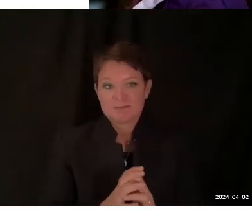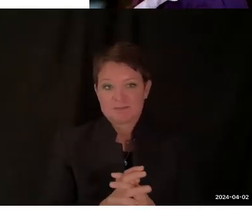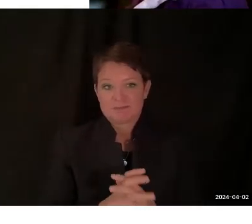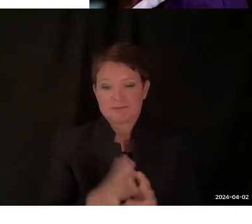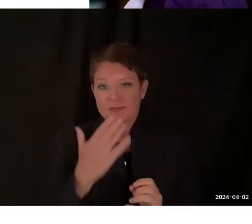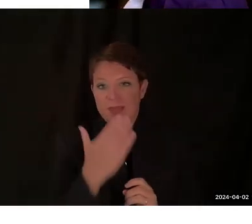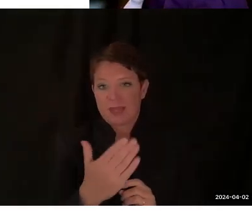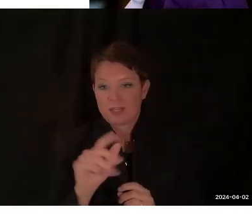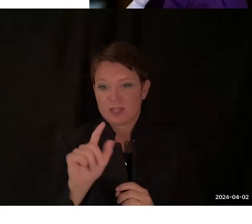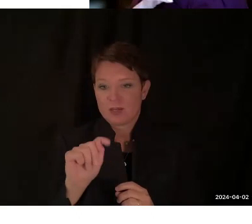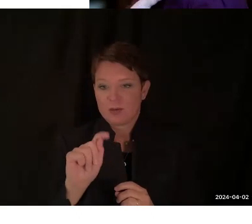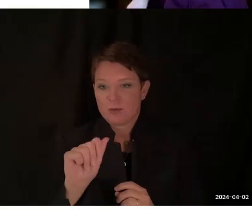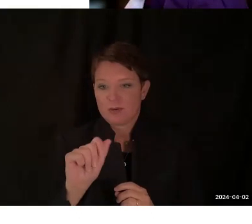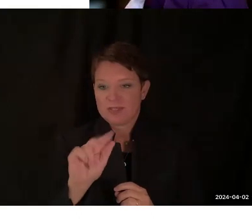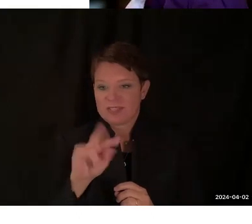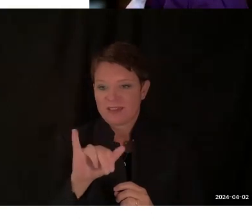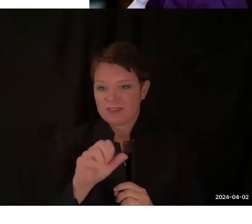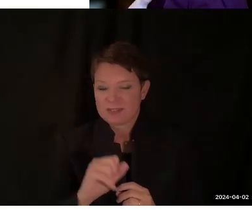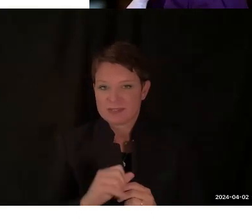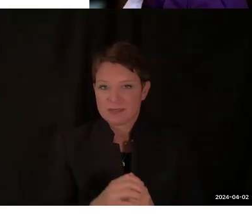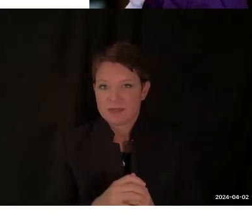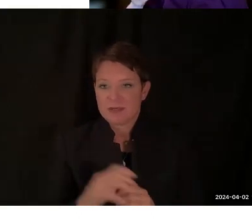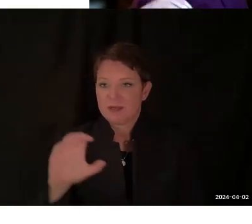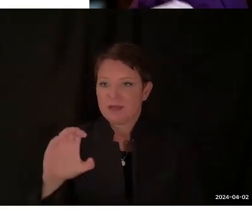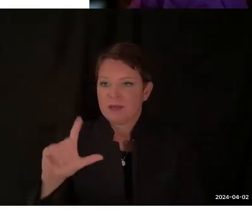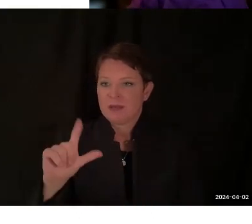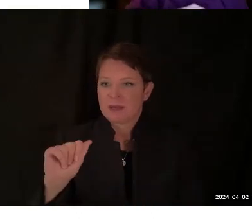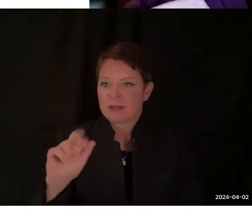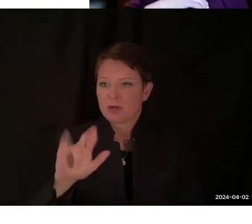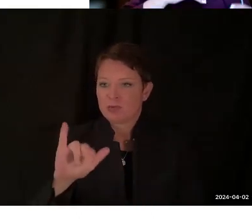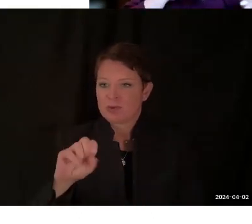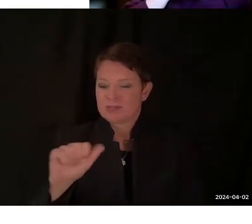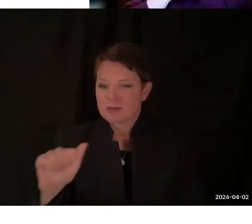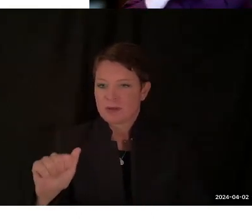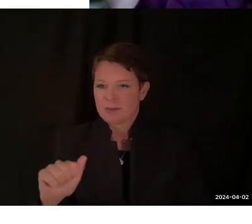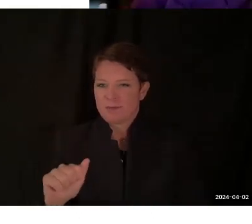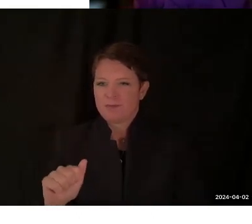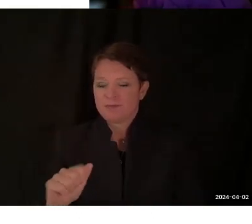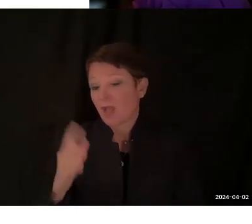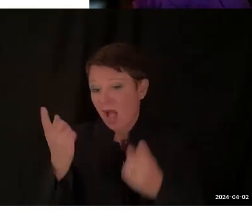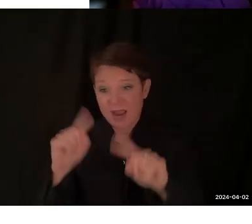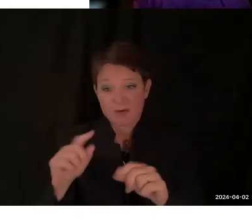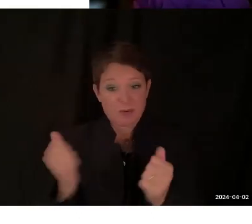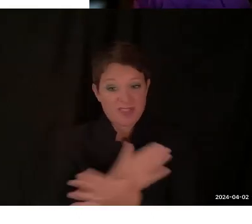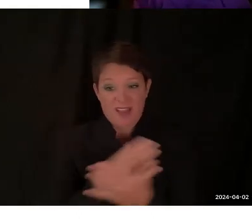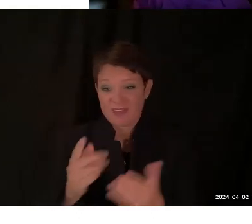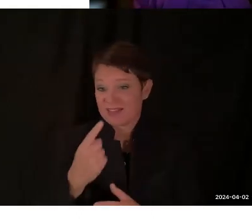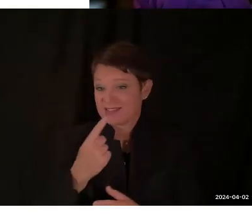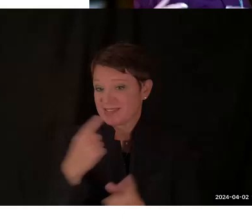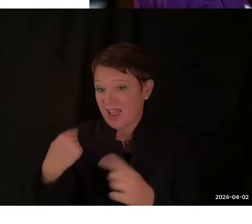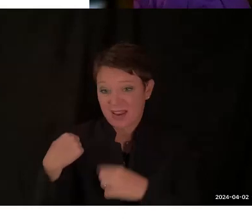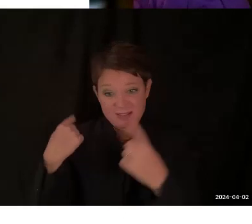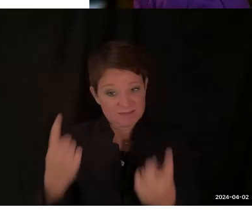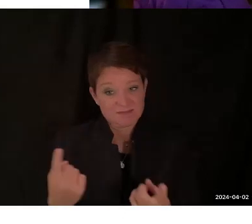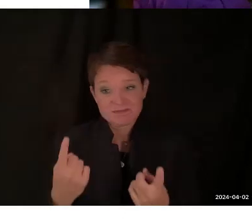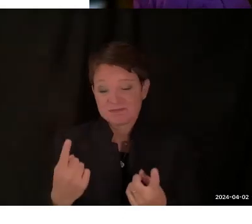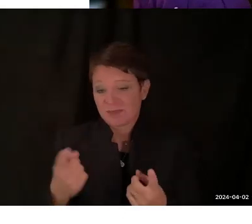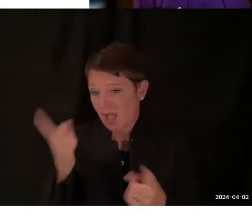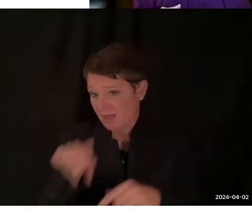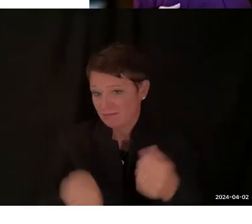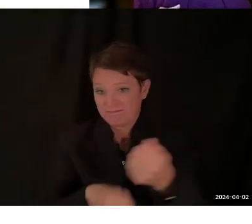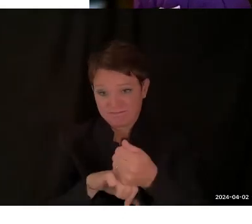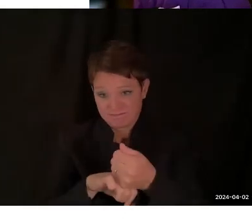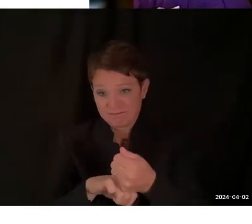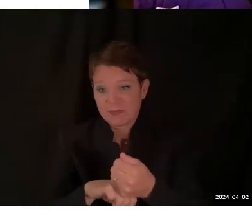Thank you, Tavis. Clarissa. I agree with everything that has just been mentioned. I